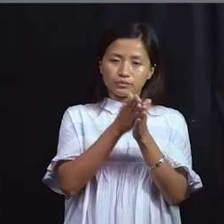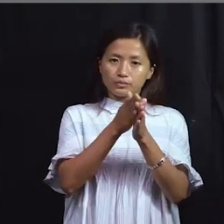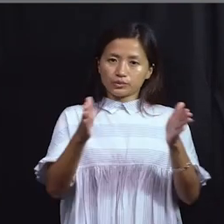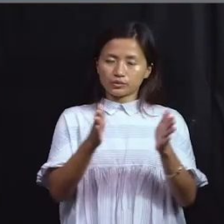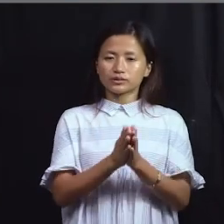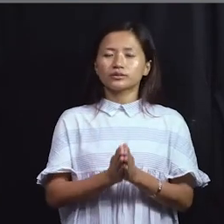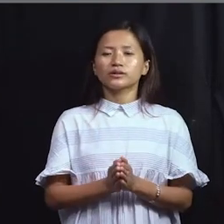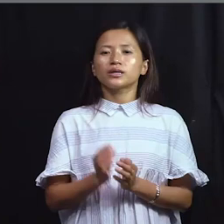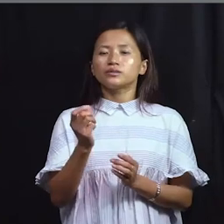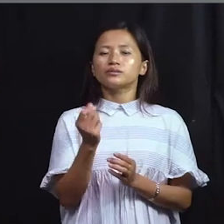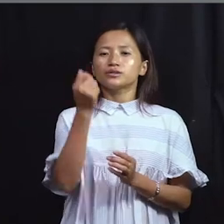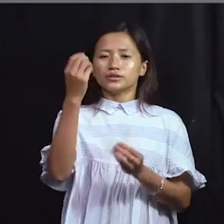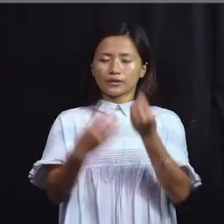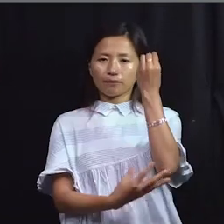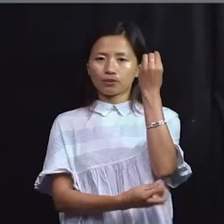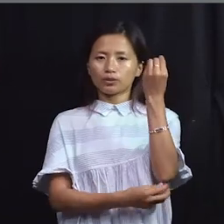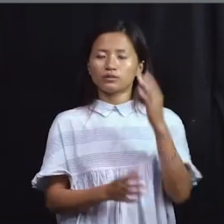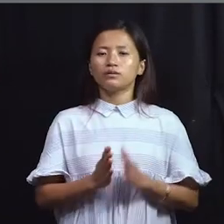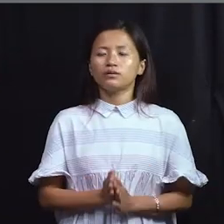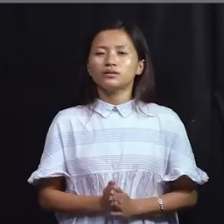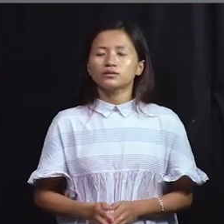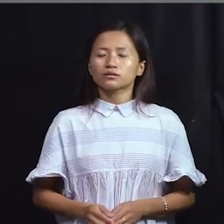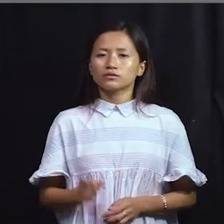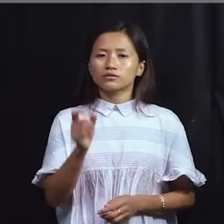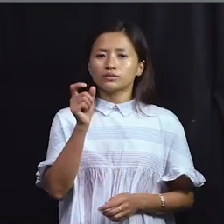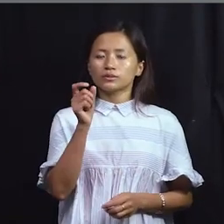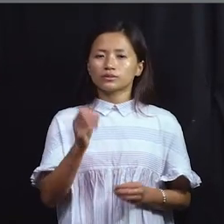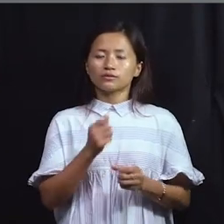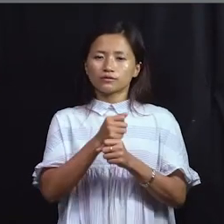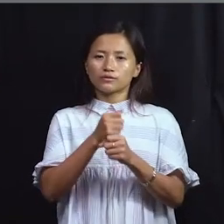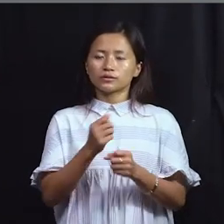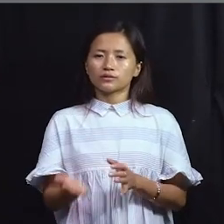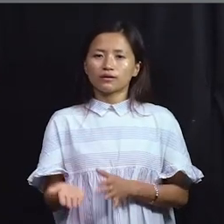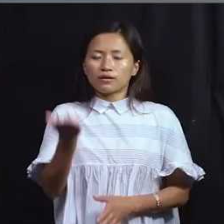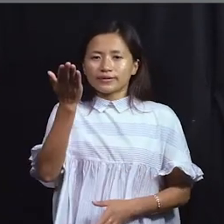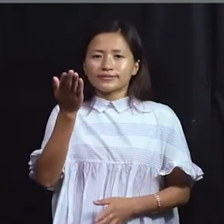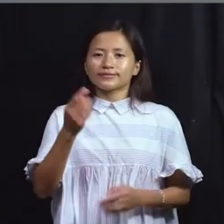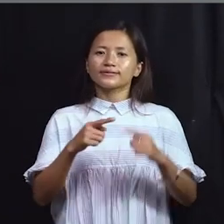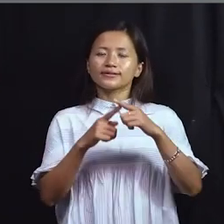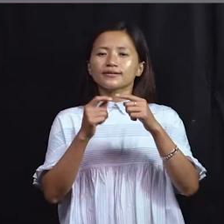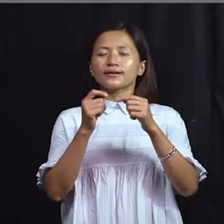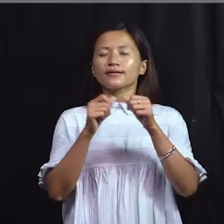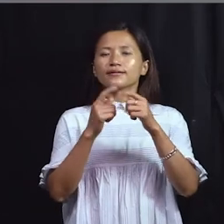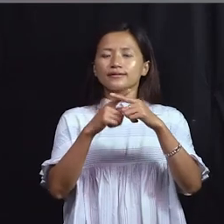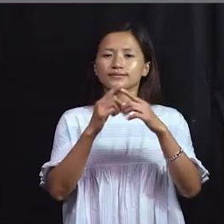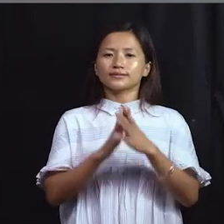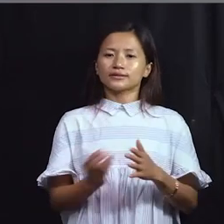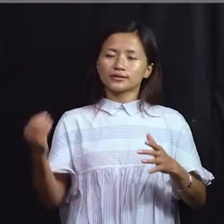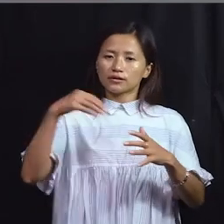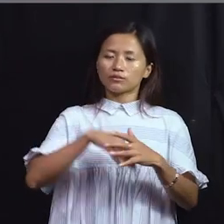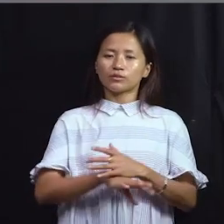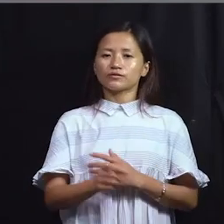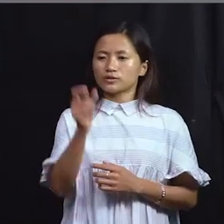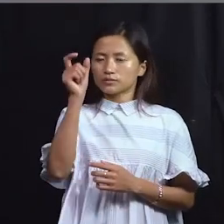do? According to their objective, the government should start imposing higher taxations on the income of the